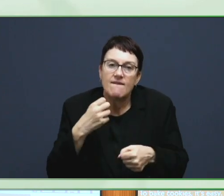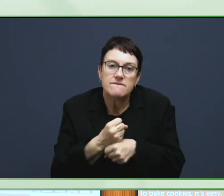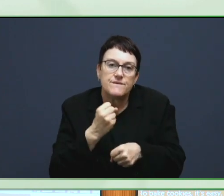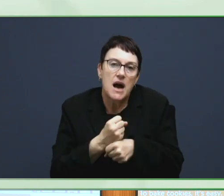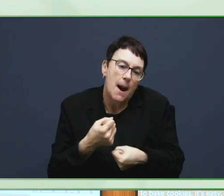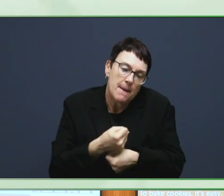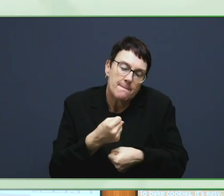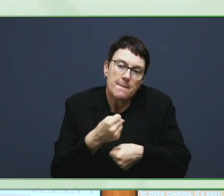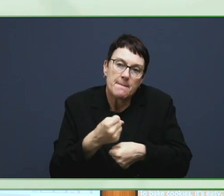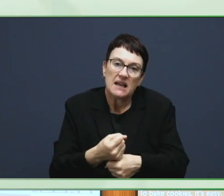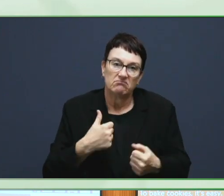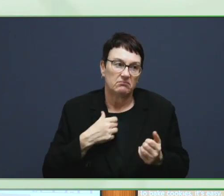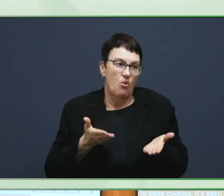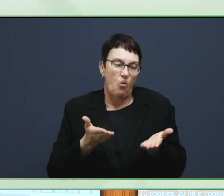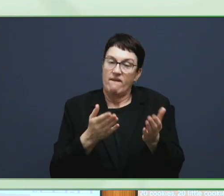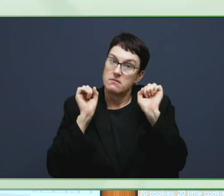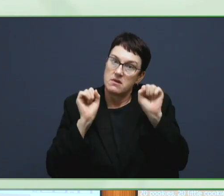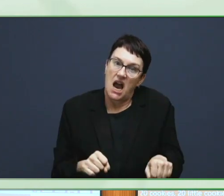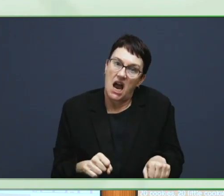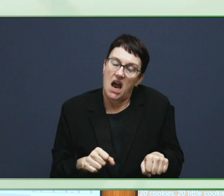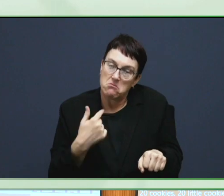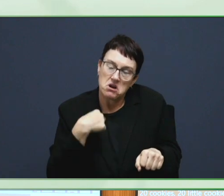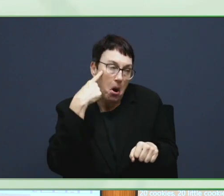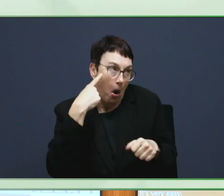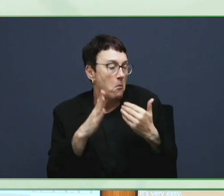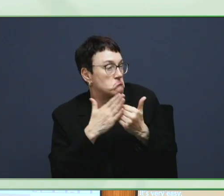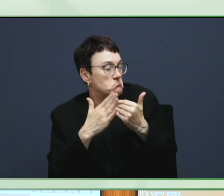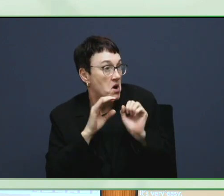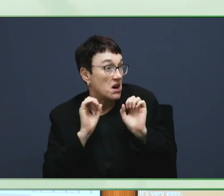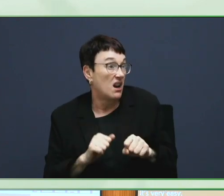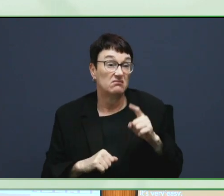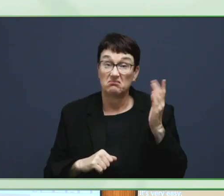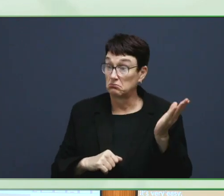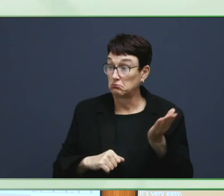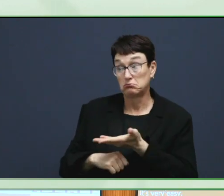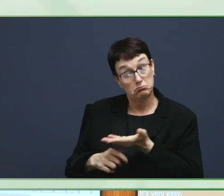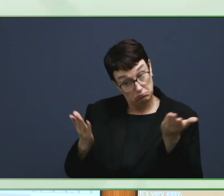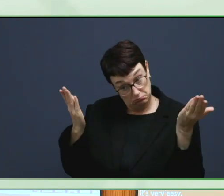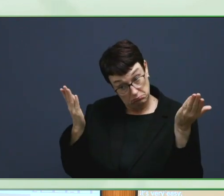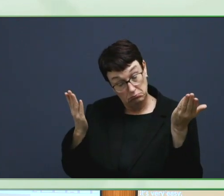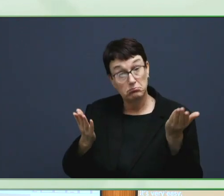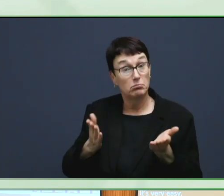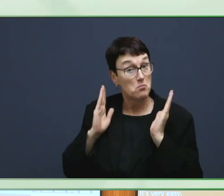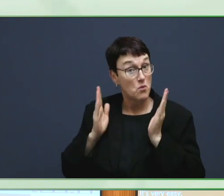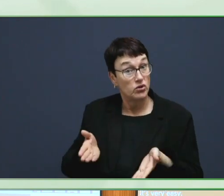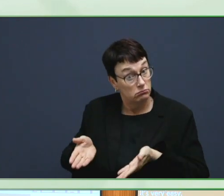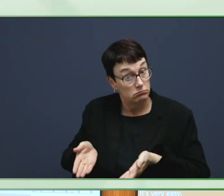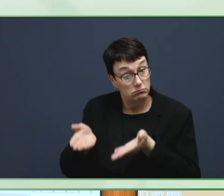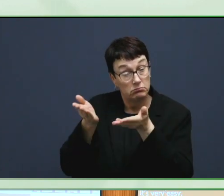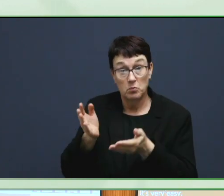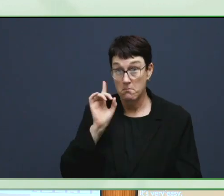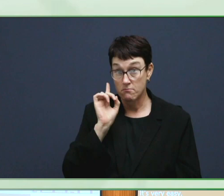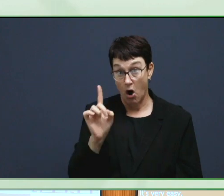oven. It's very easy. Well, but you have to think